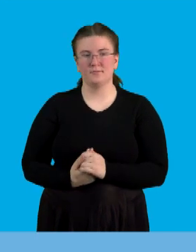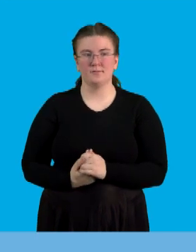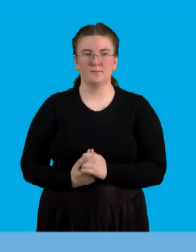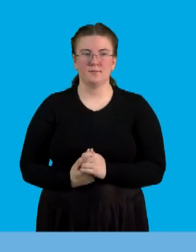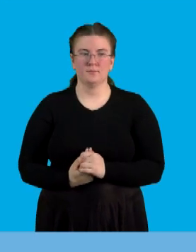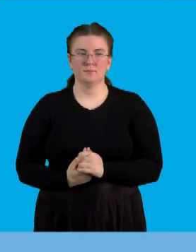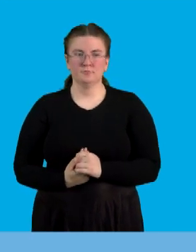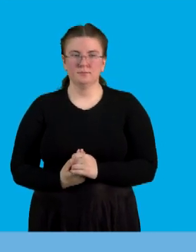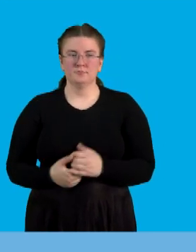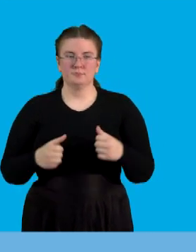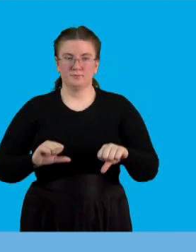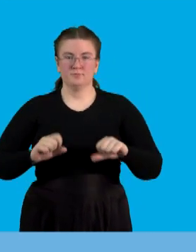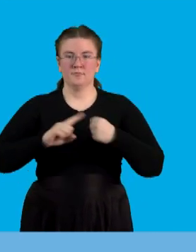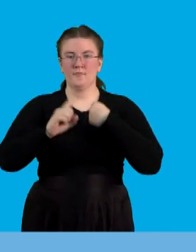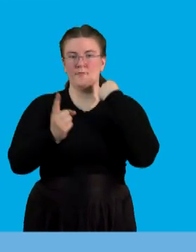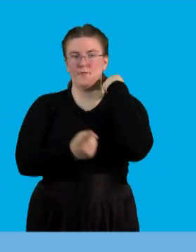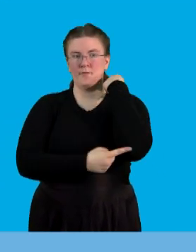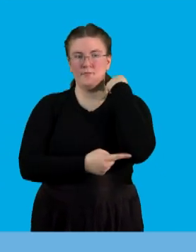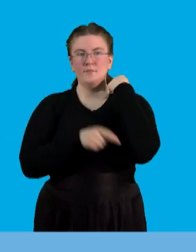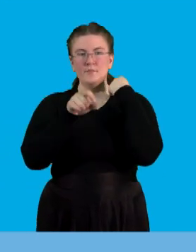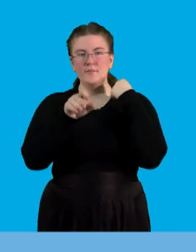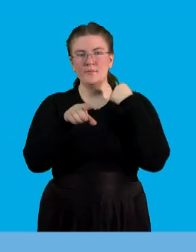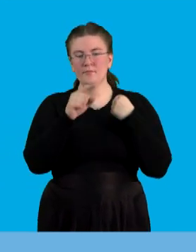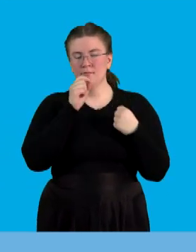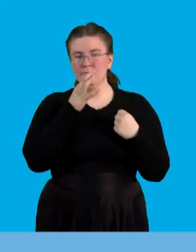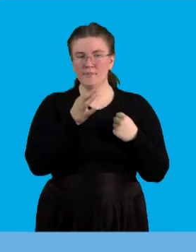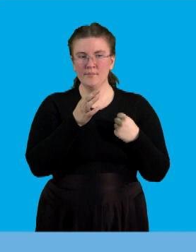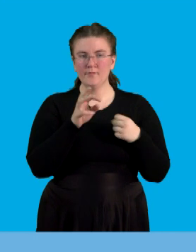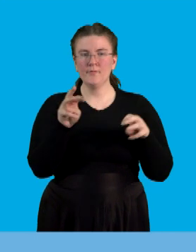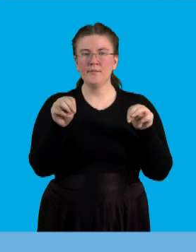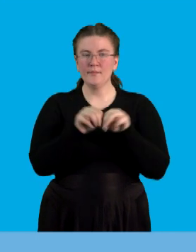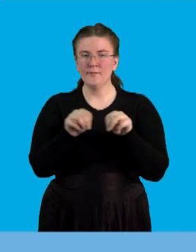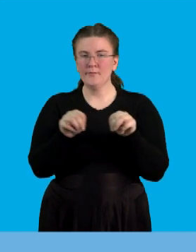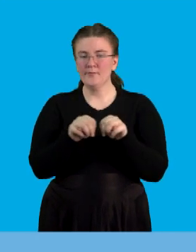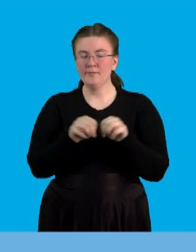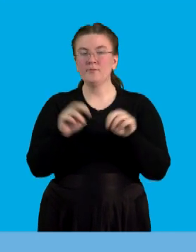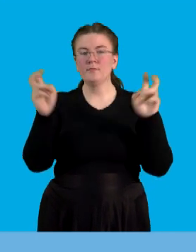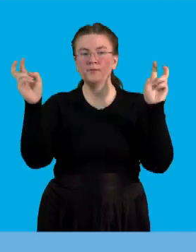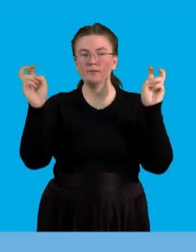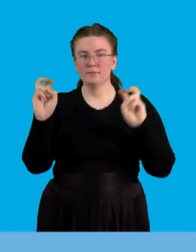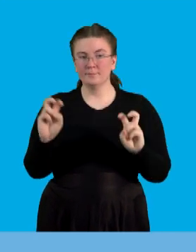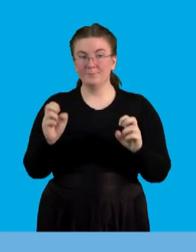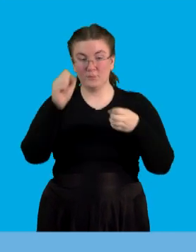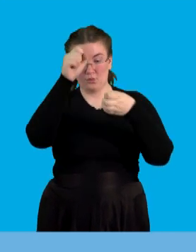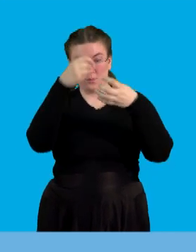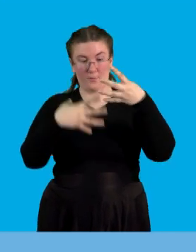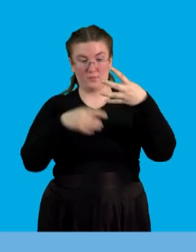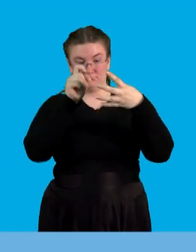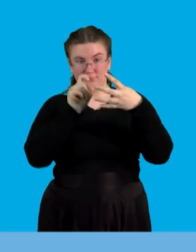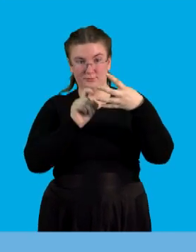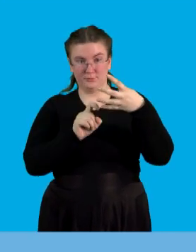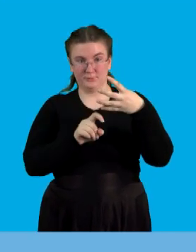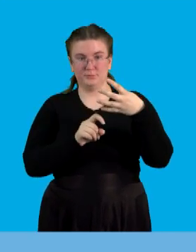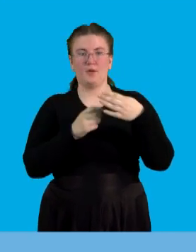circuit. Now, the last question says, the measure of how much an electrical component opposes the flow